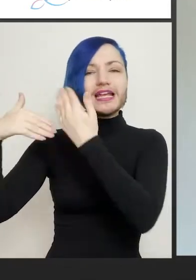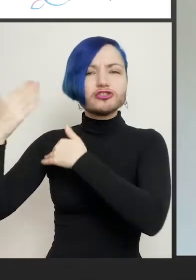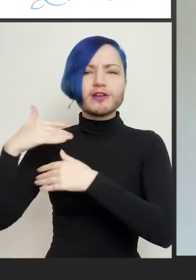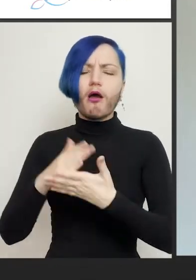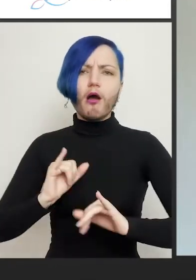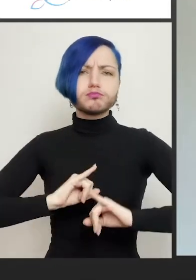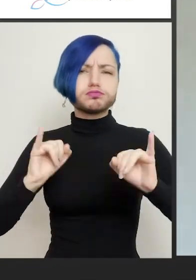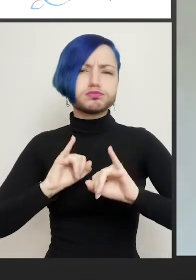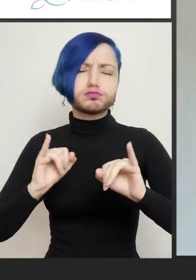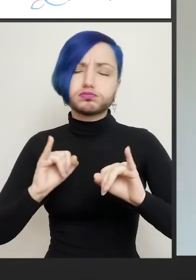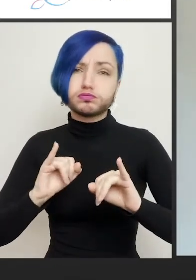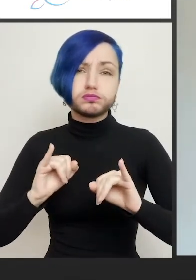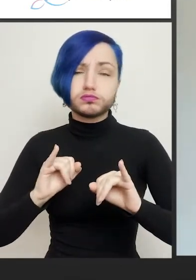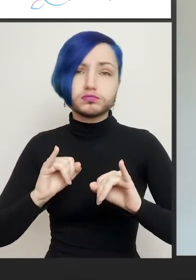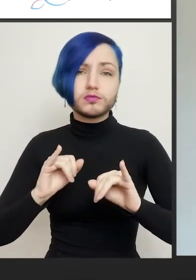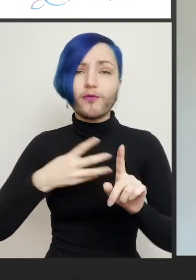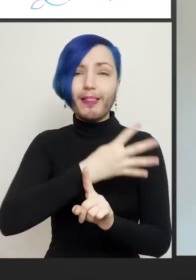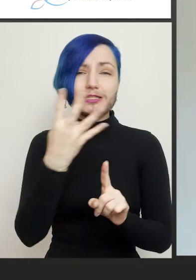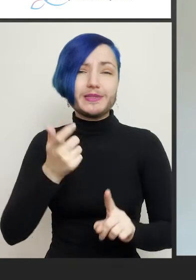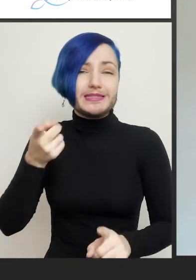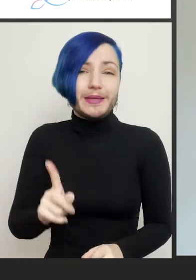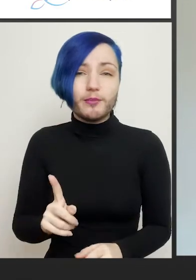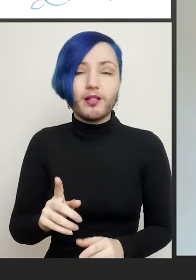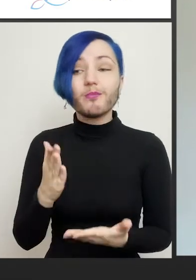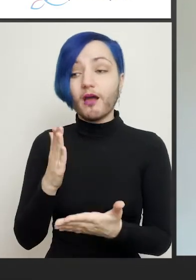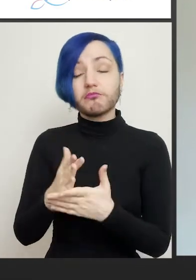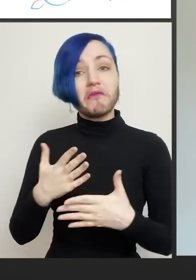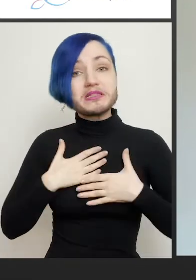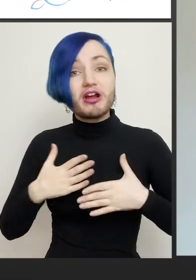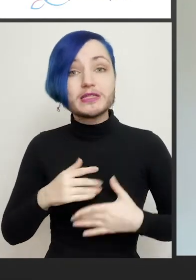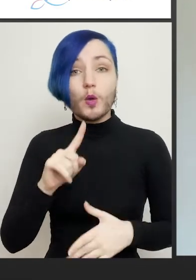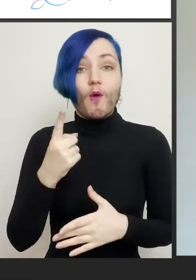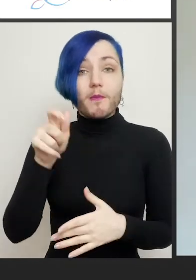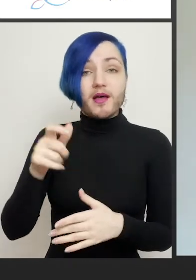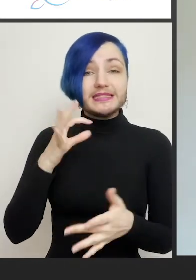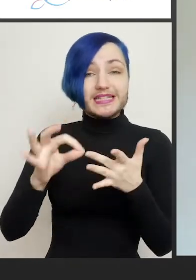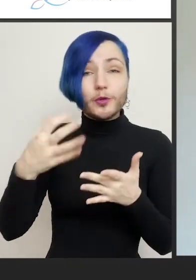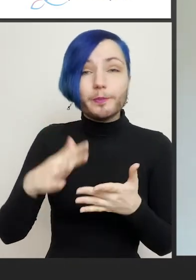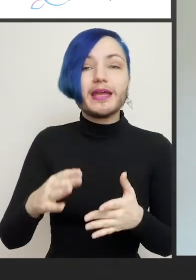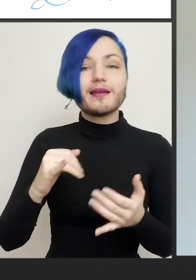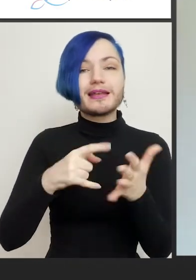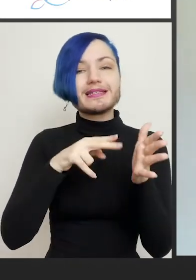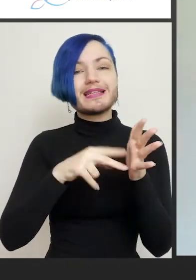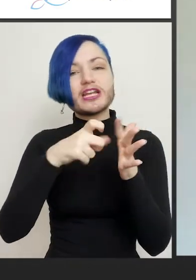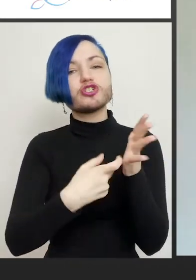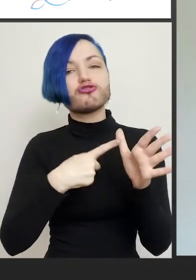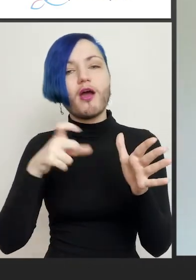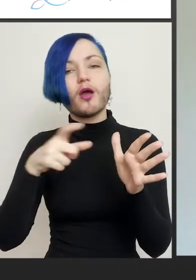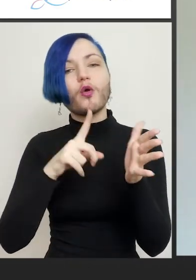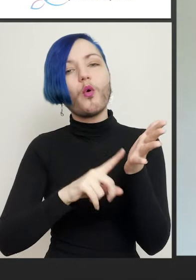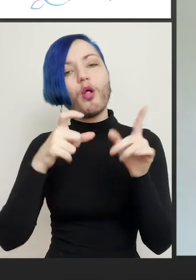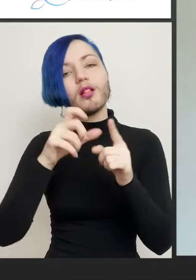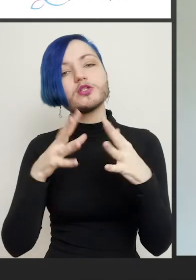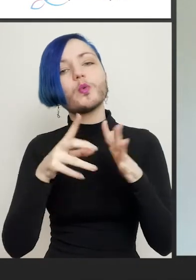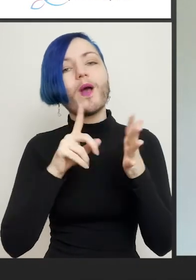been LGBT. And yeah, history surprises you. So one of the interviews, Sandra Caldwell, a Black trans actress, she's in her